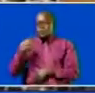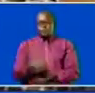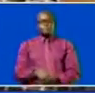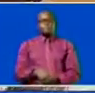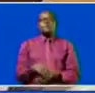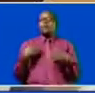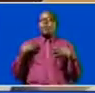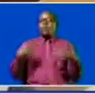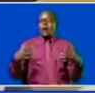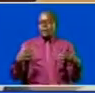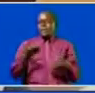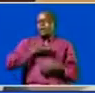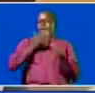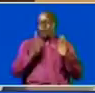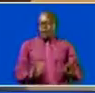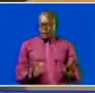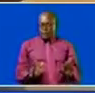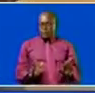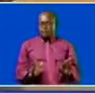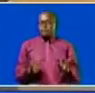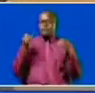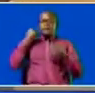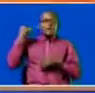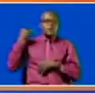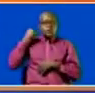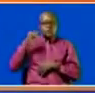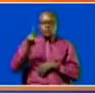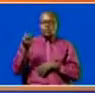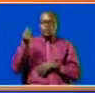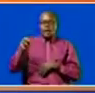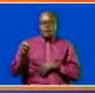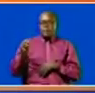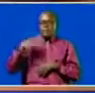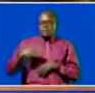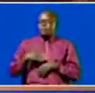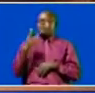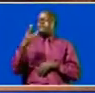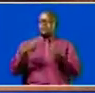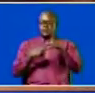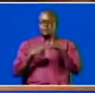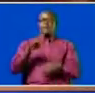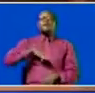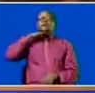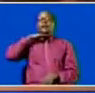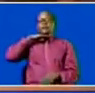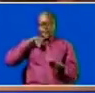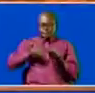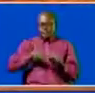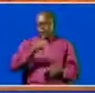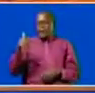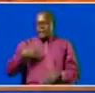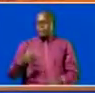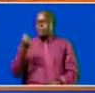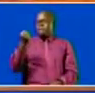being millionaire owner of the ill-fated Nakuru Solai Dam that killed 47, who together with 5 others